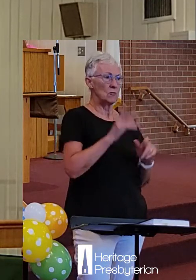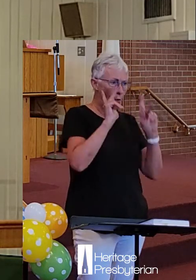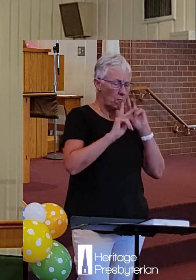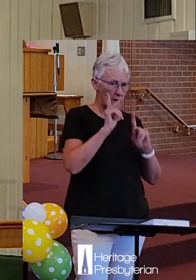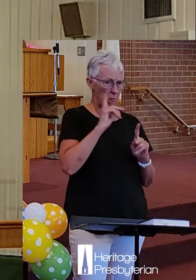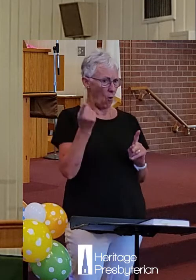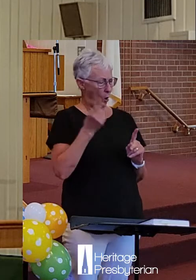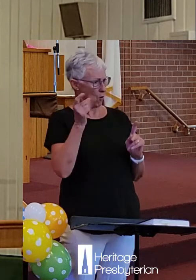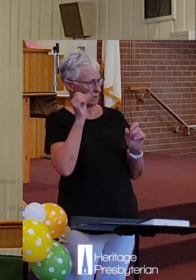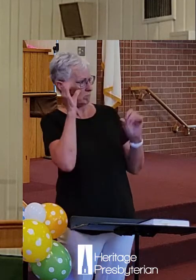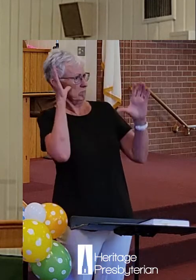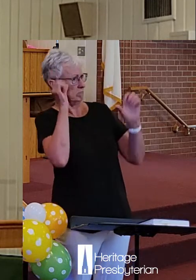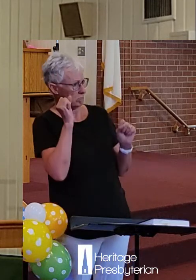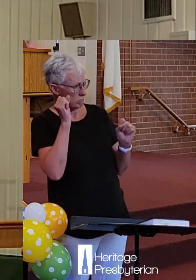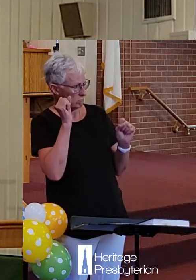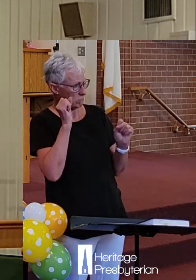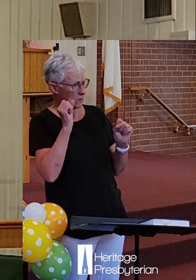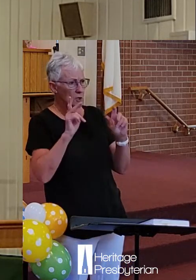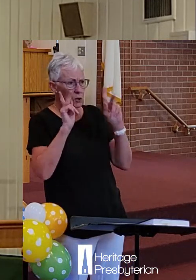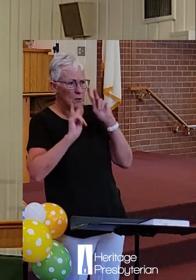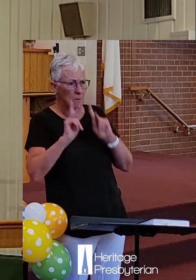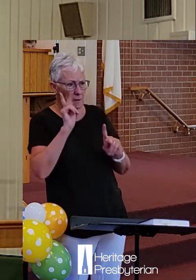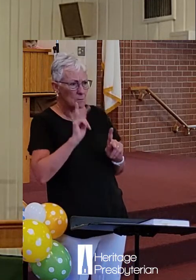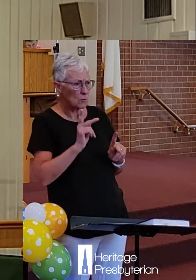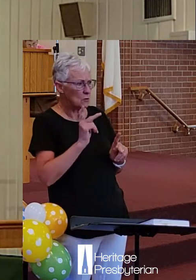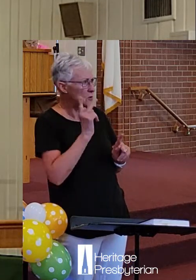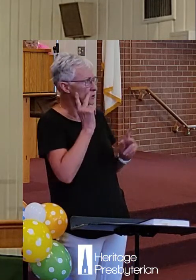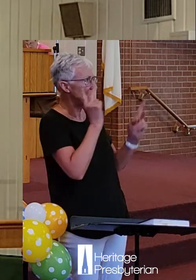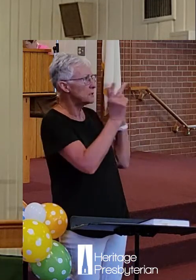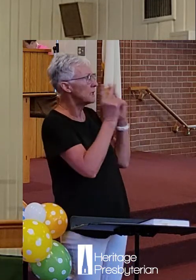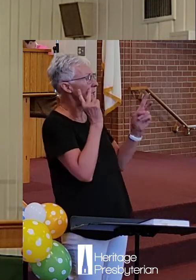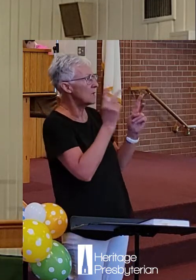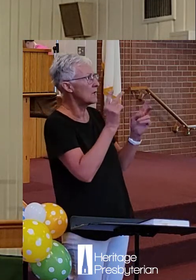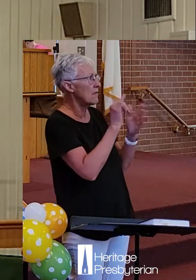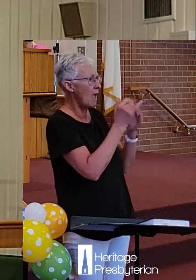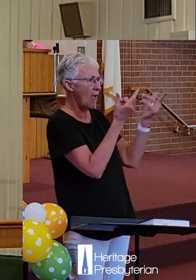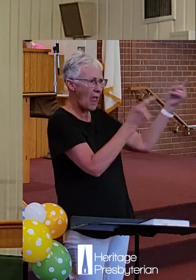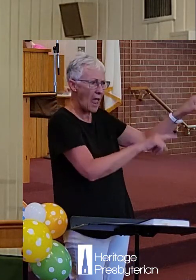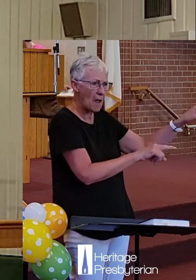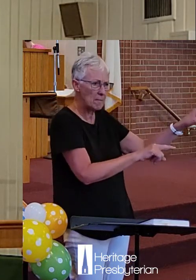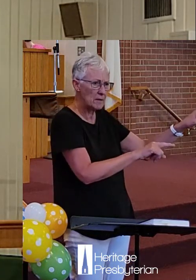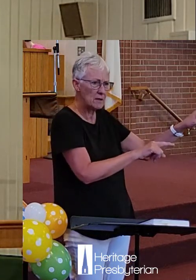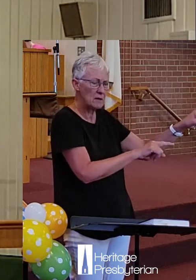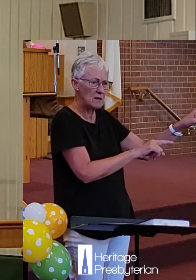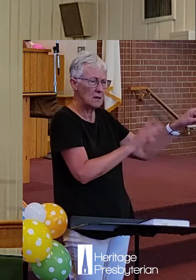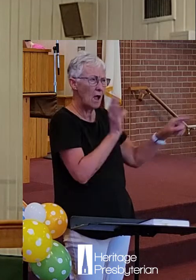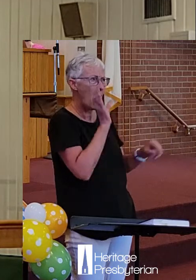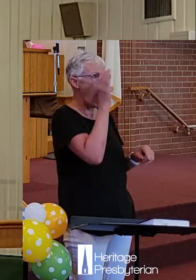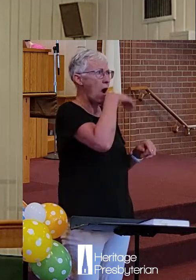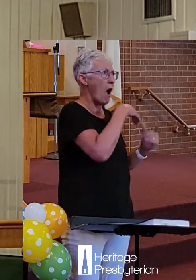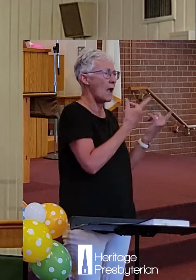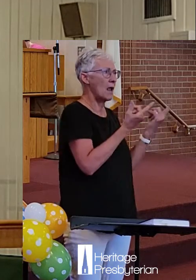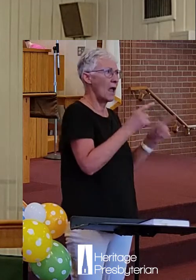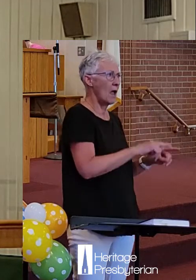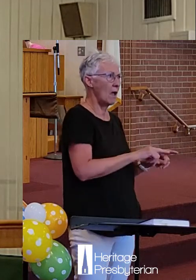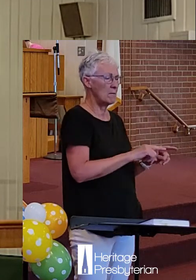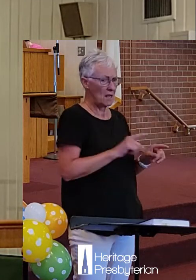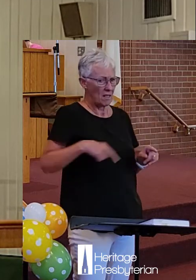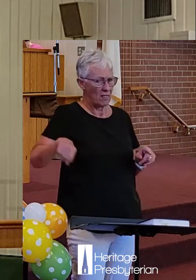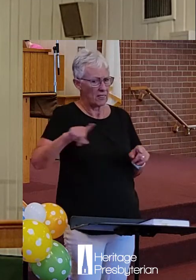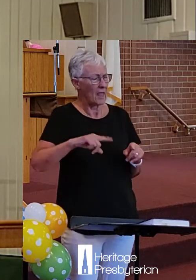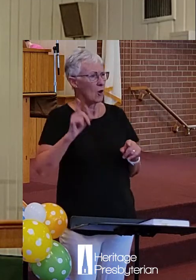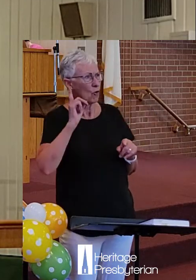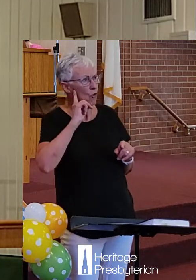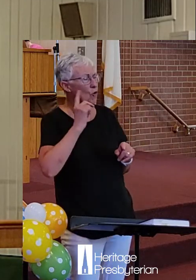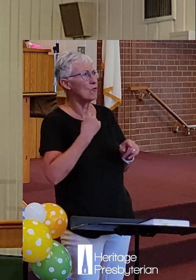stumbling unexpectedly across the divine. A mysterious encounter with a voice